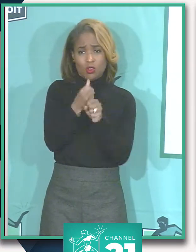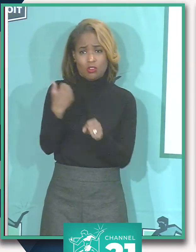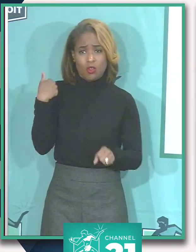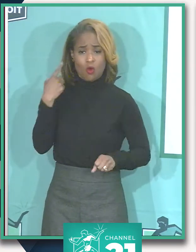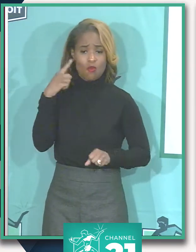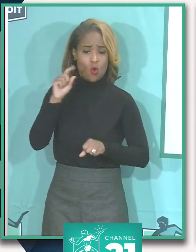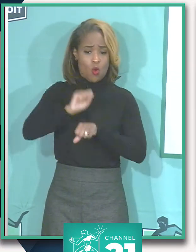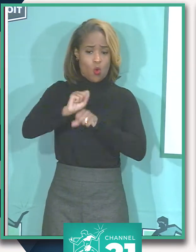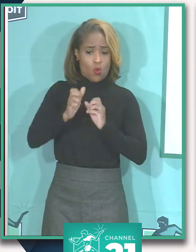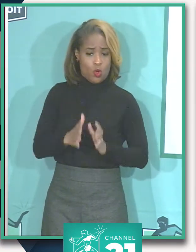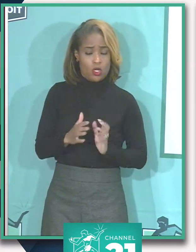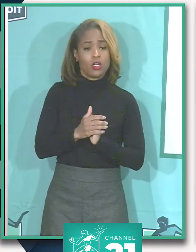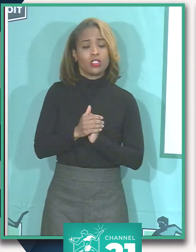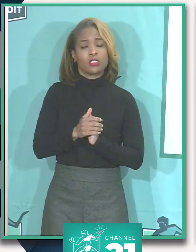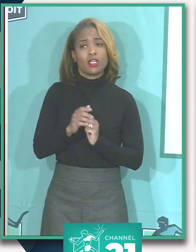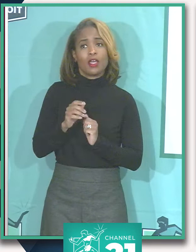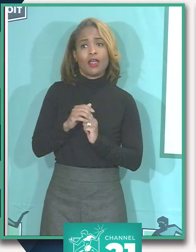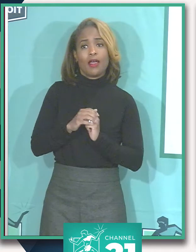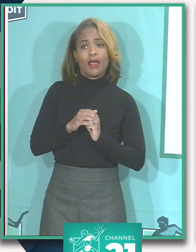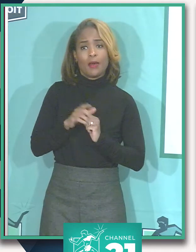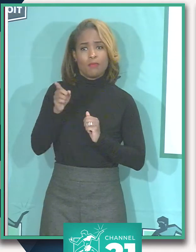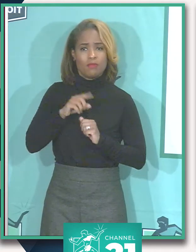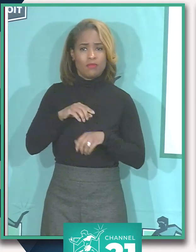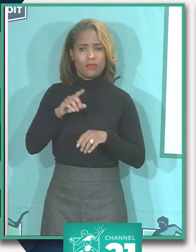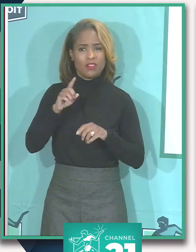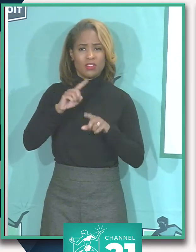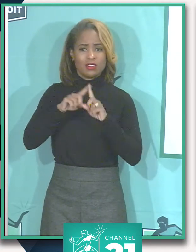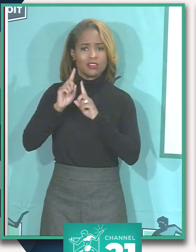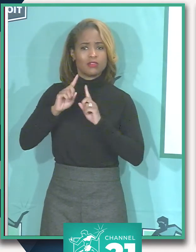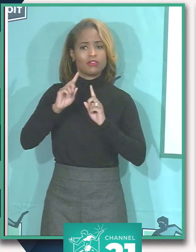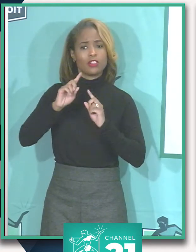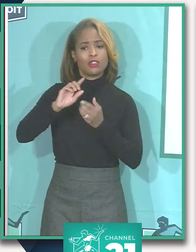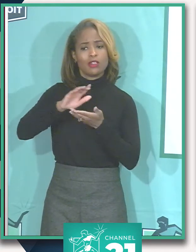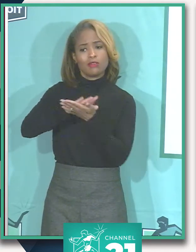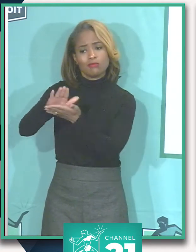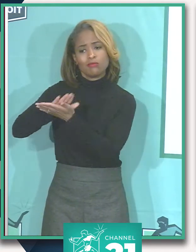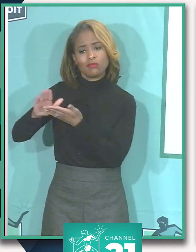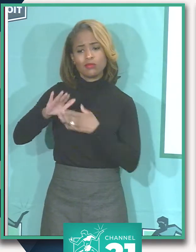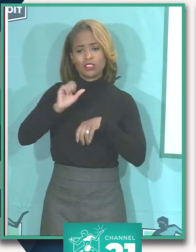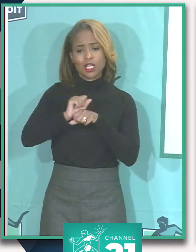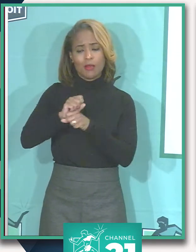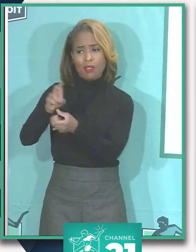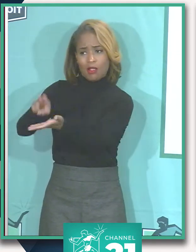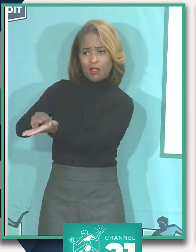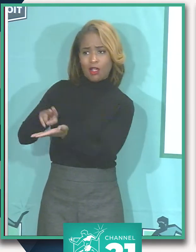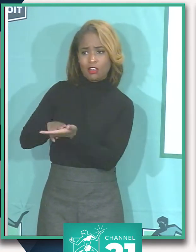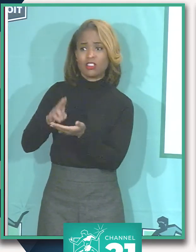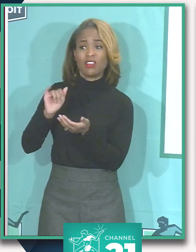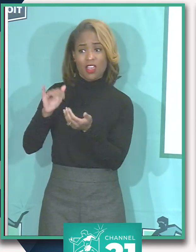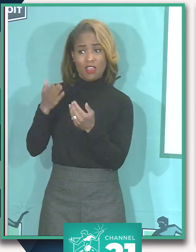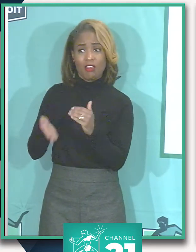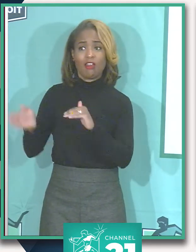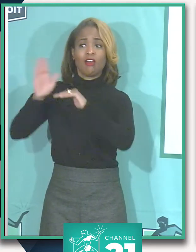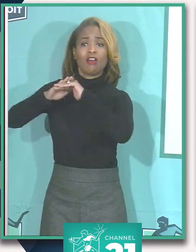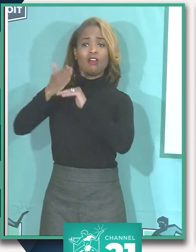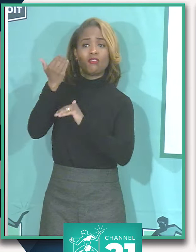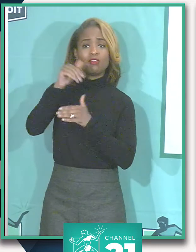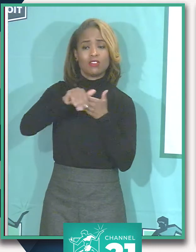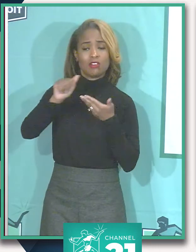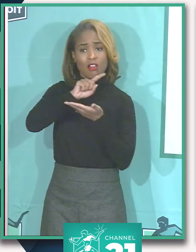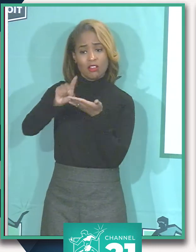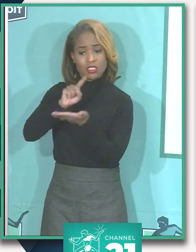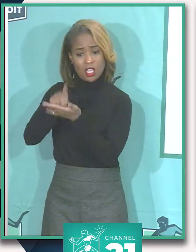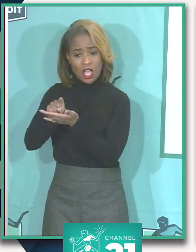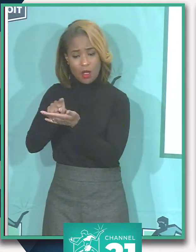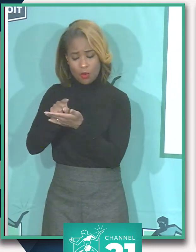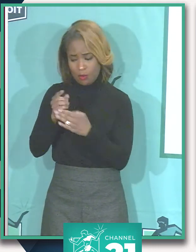workers on the various janitorial jobs, that they got a contract that brought them to $15 an hour by